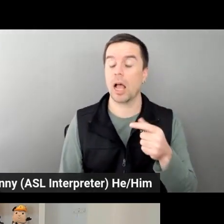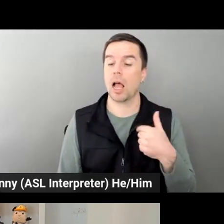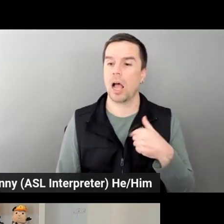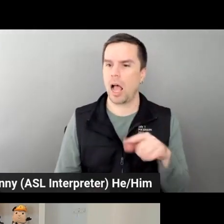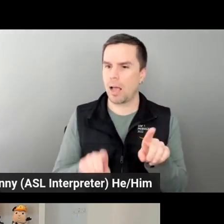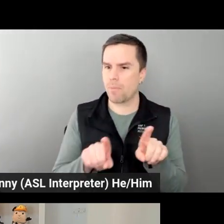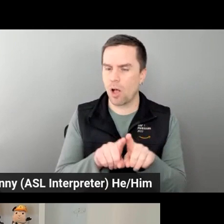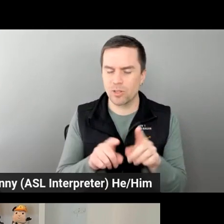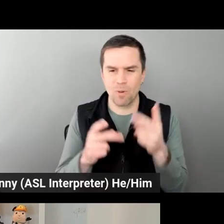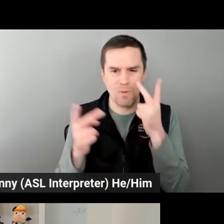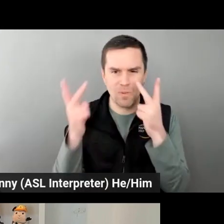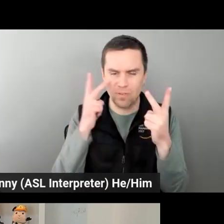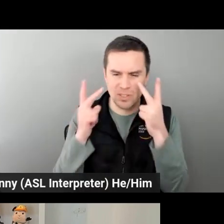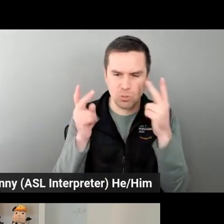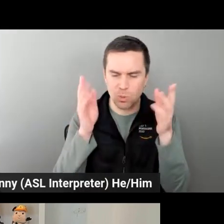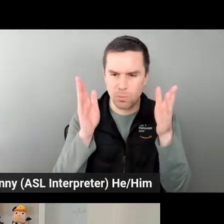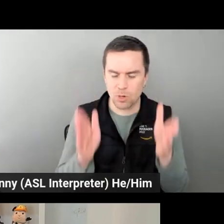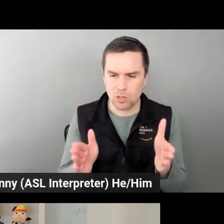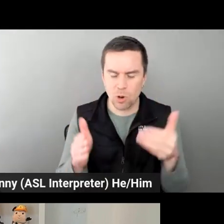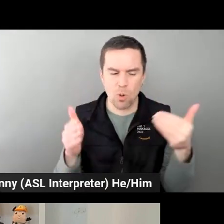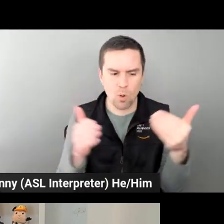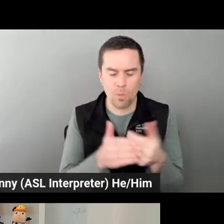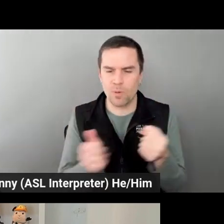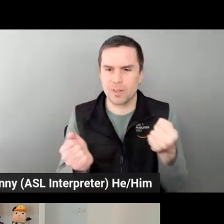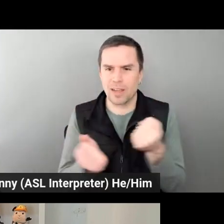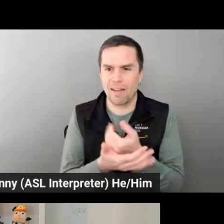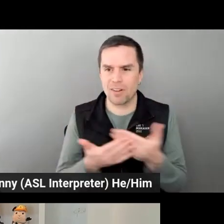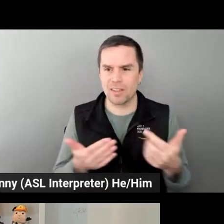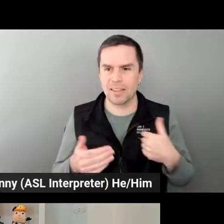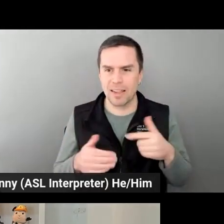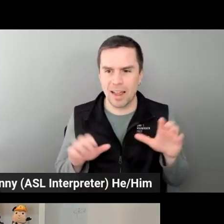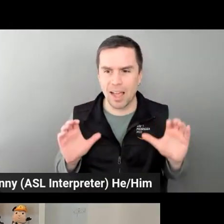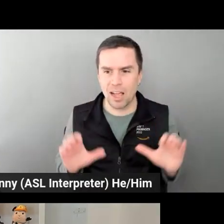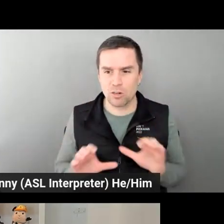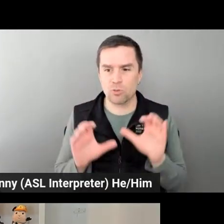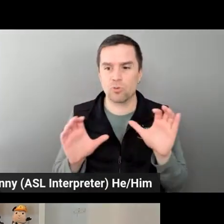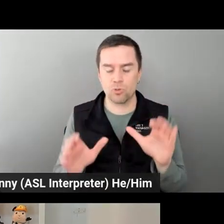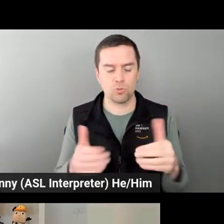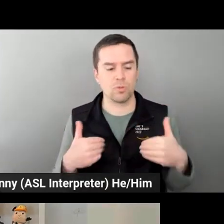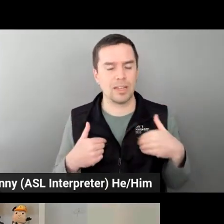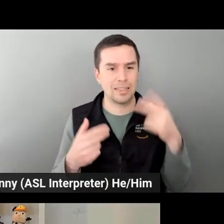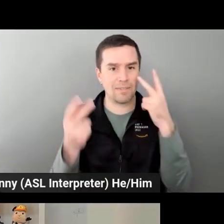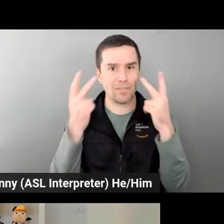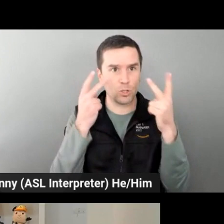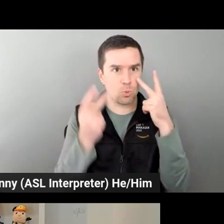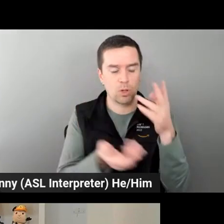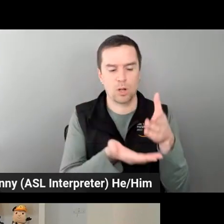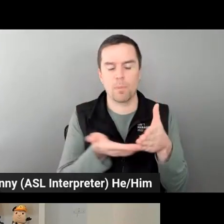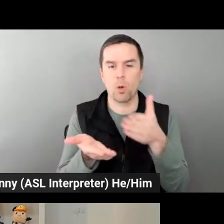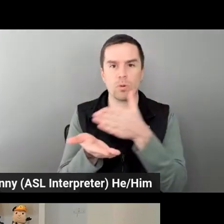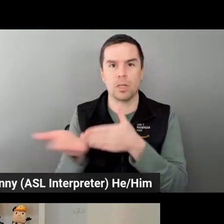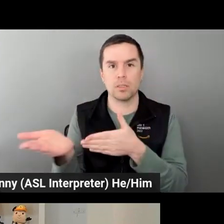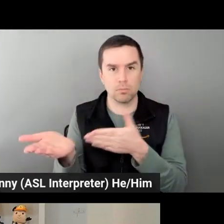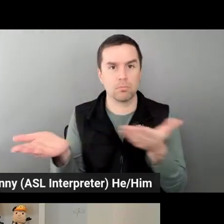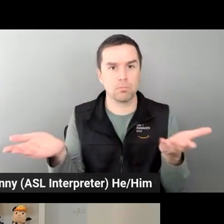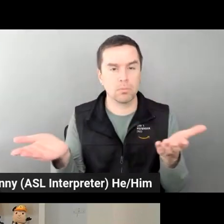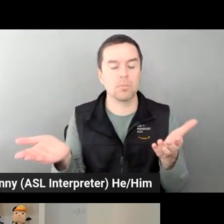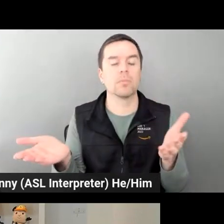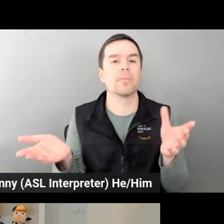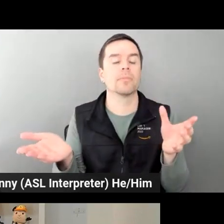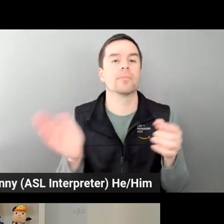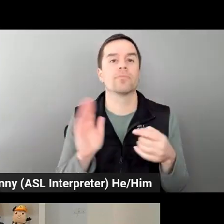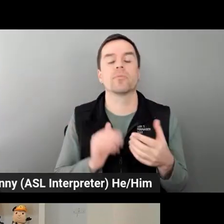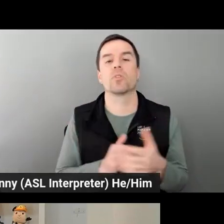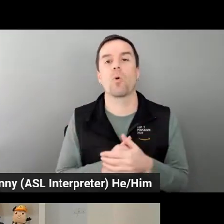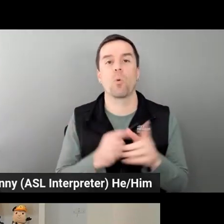very visual, and almost everything I do, there's a visual component to it. Like when I'm trying to